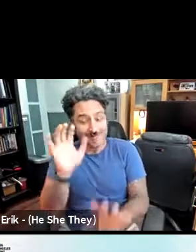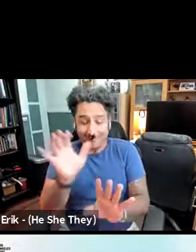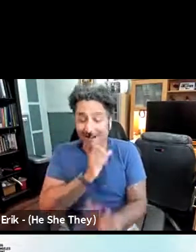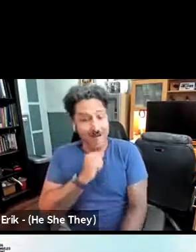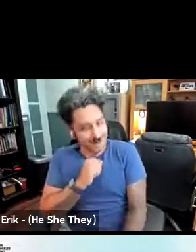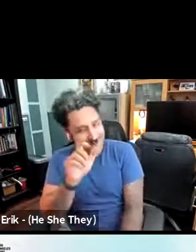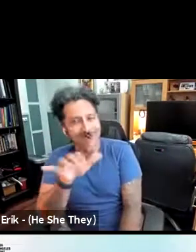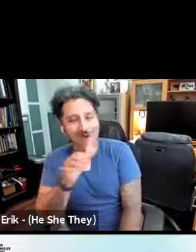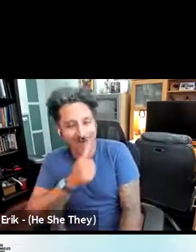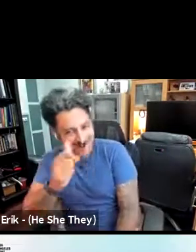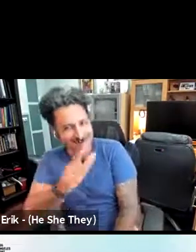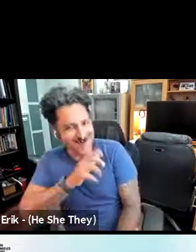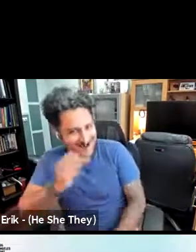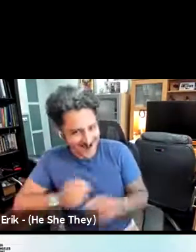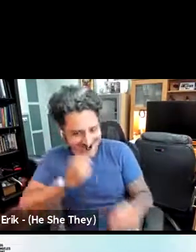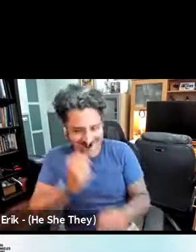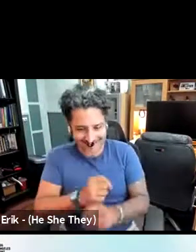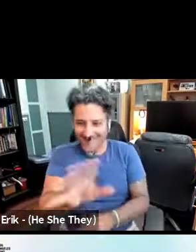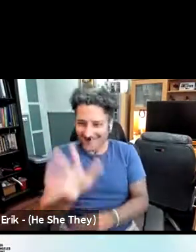than the earlier that you were speaking of.